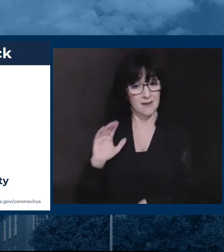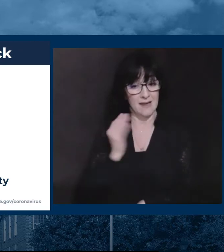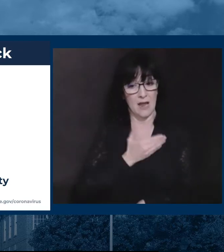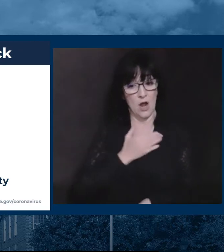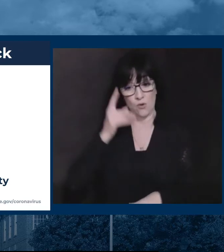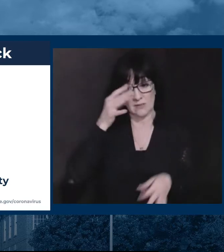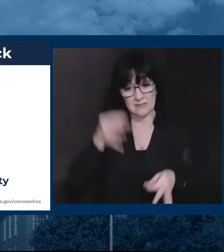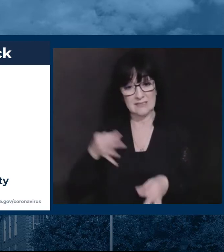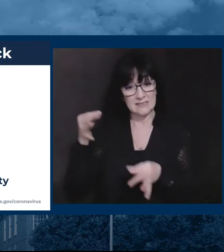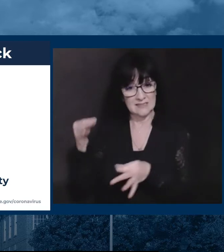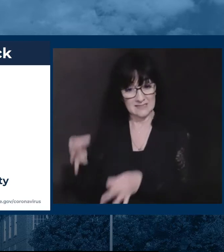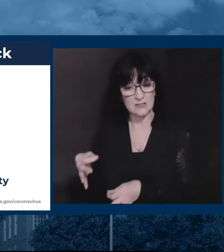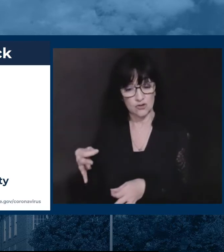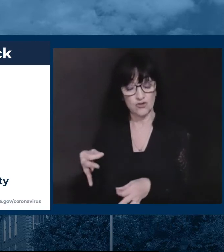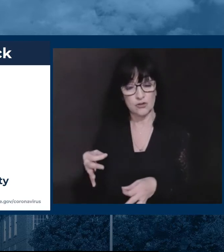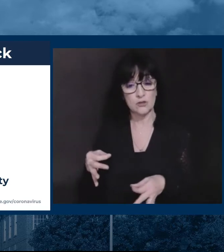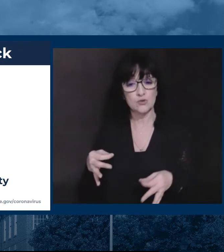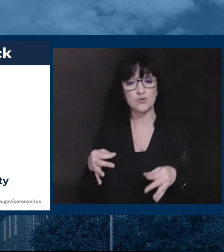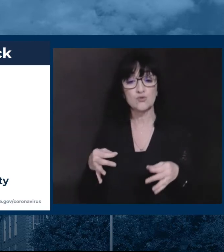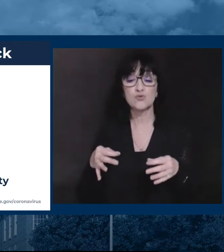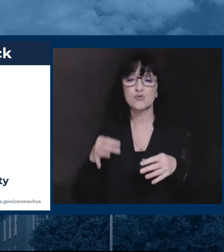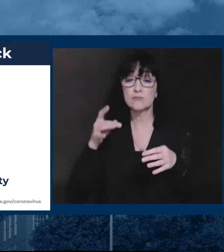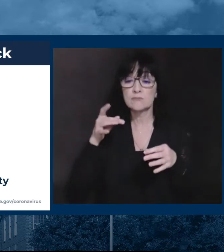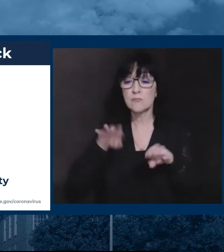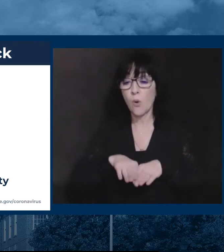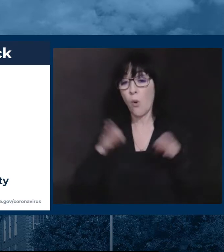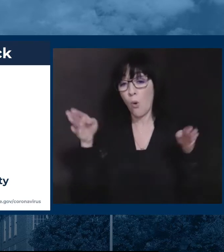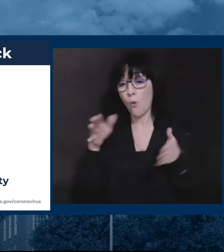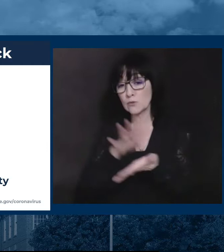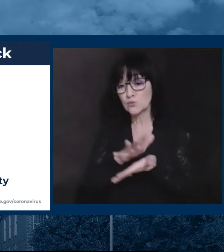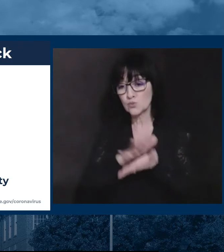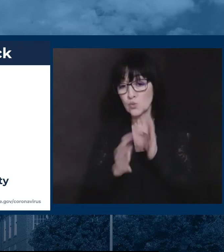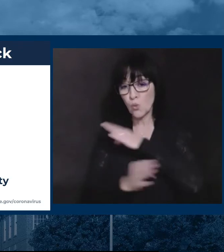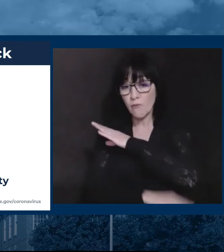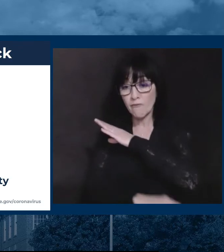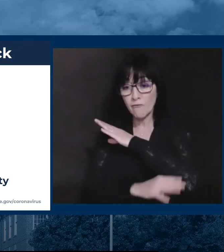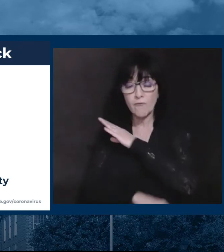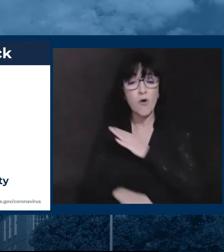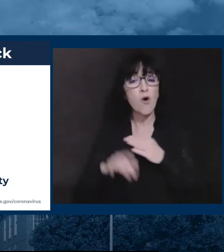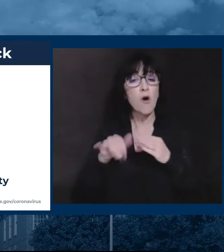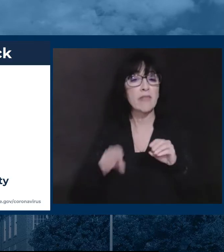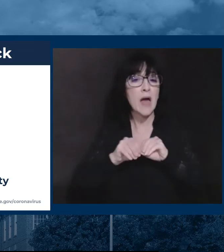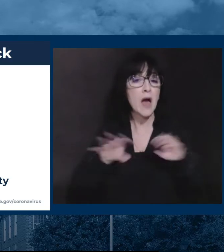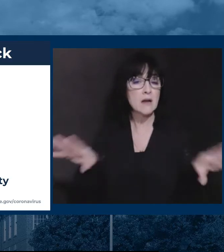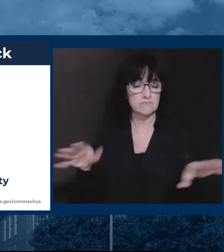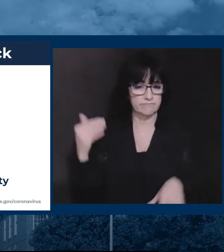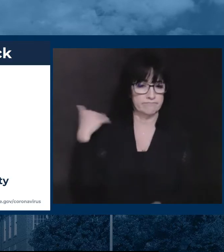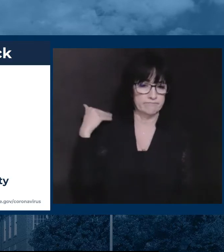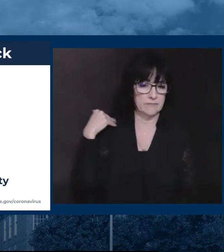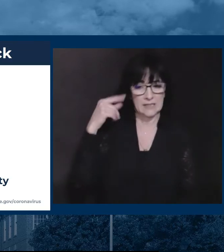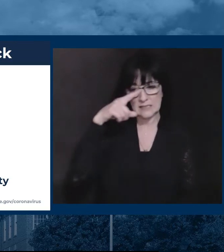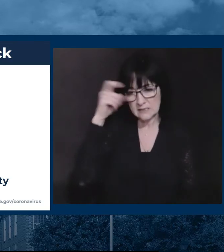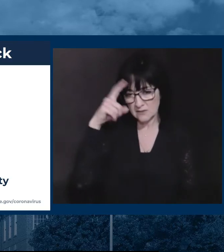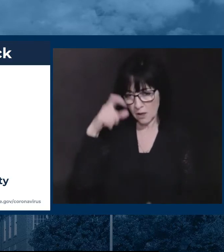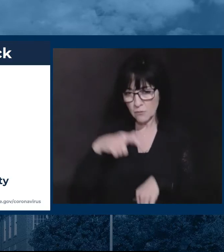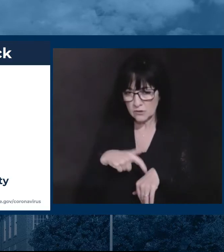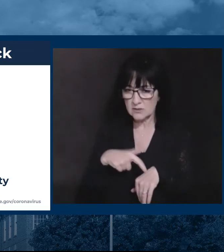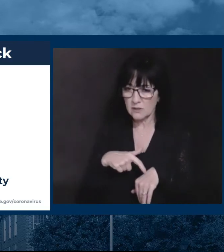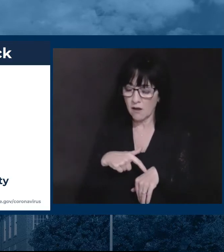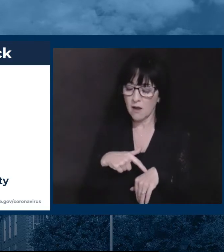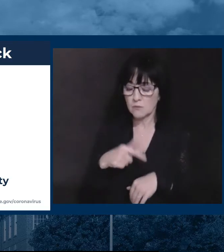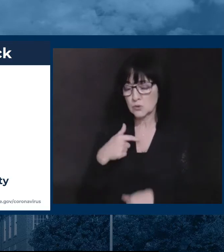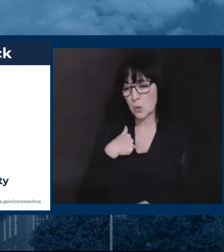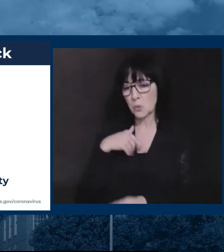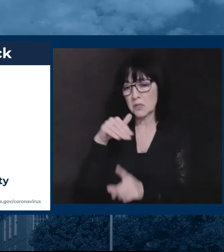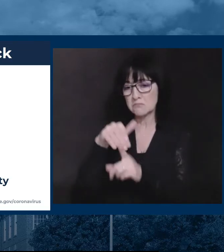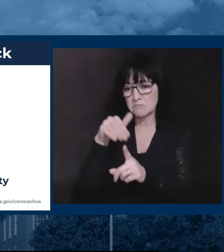in the middle of the summer. So thank you to Dr. Rattay and her team for making sure that that information is available and